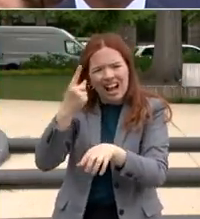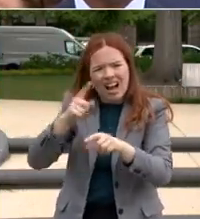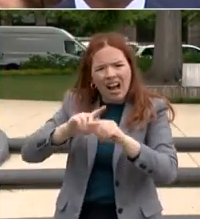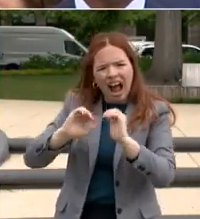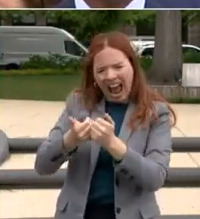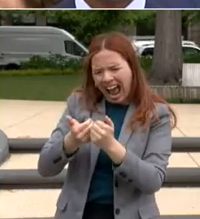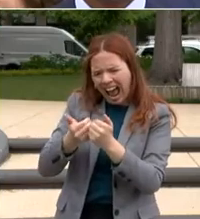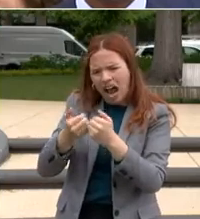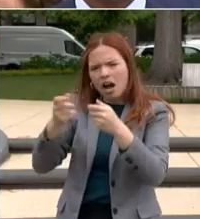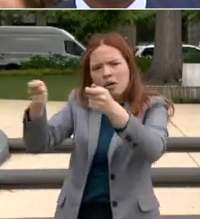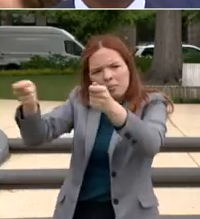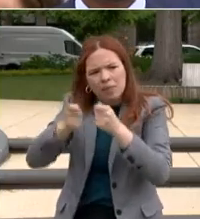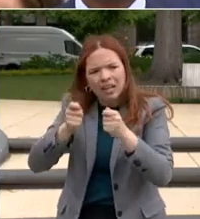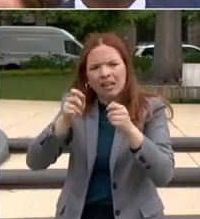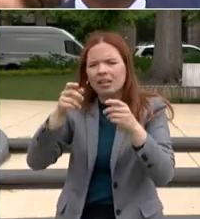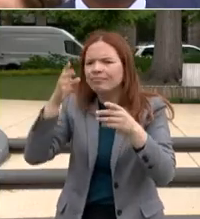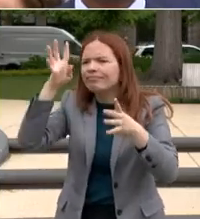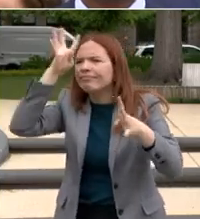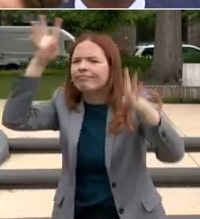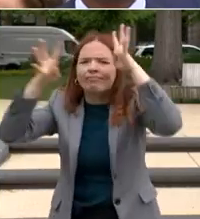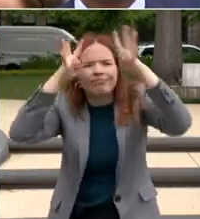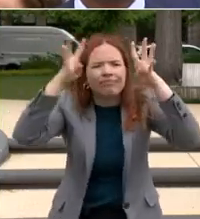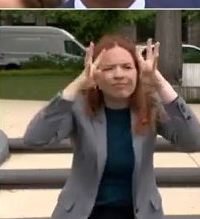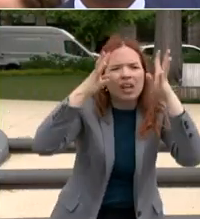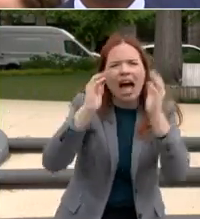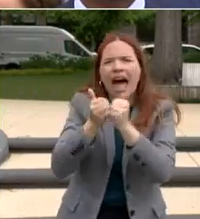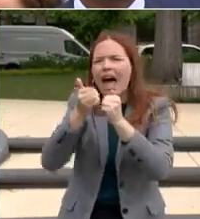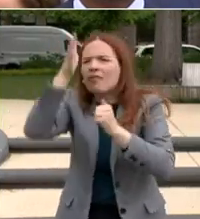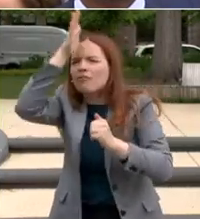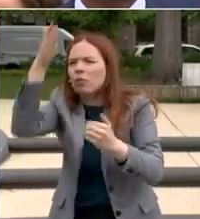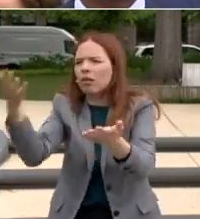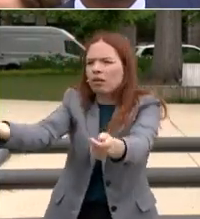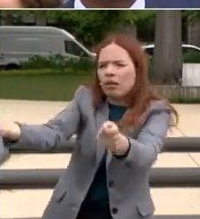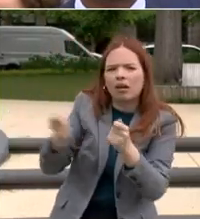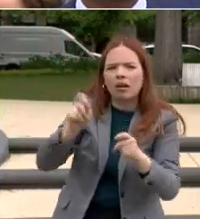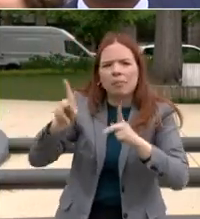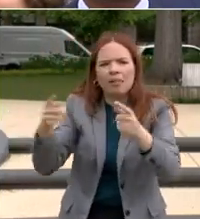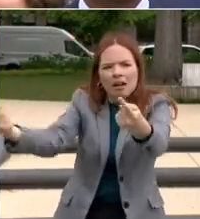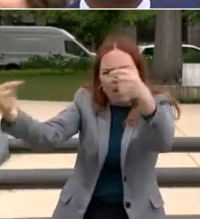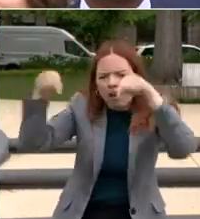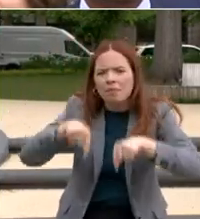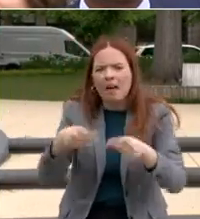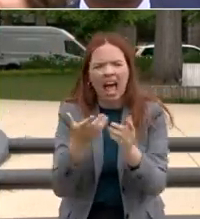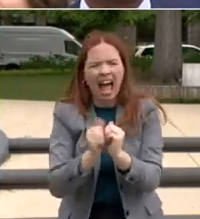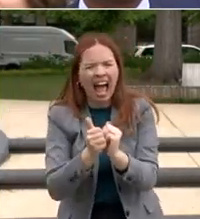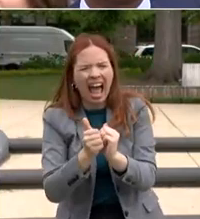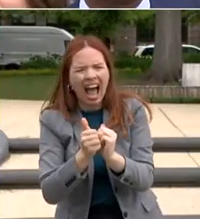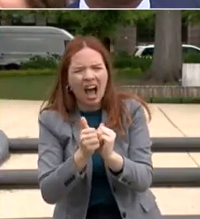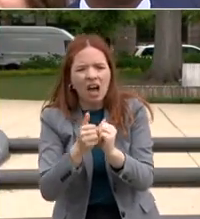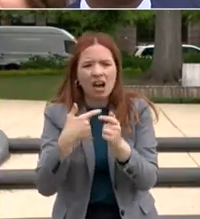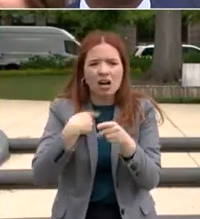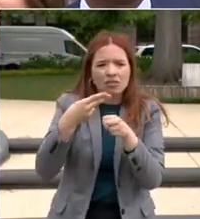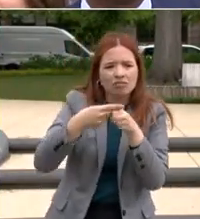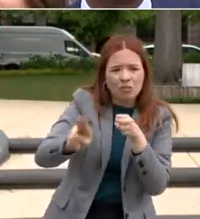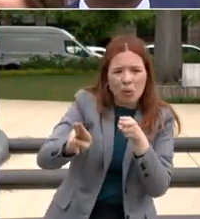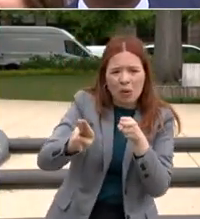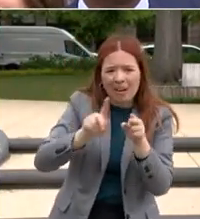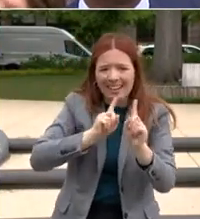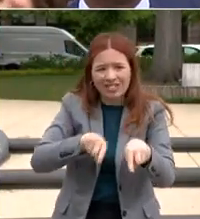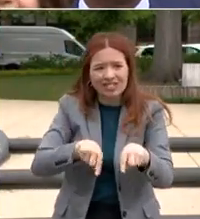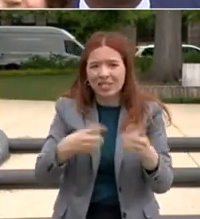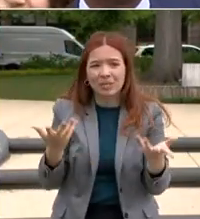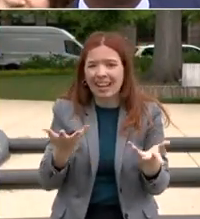without innovation and forward thinking? The short answer is, it cannot. I'm April